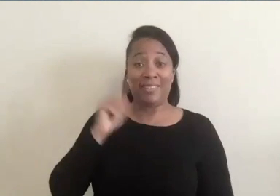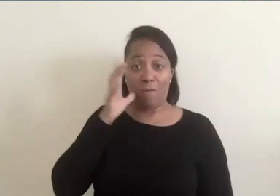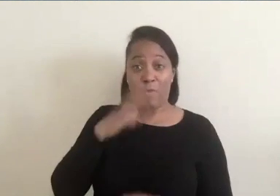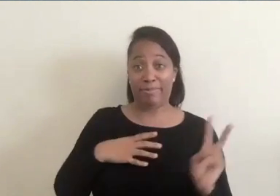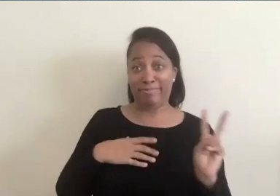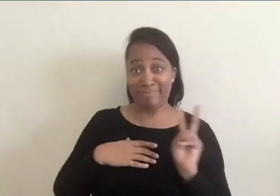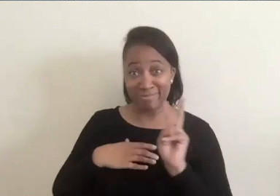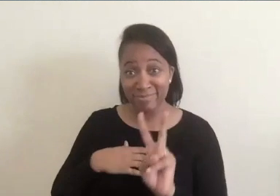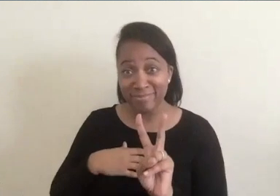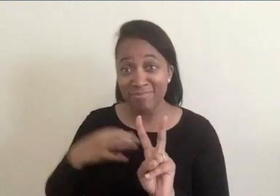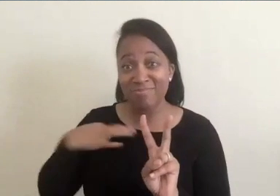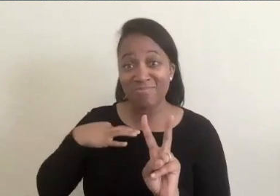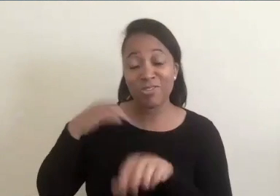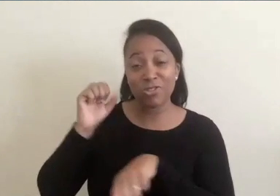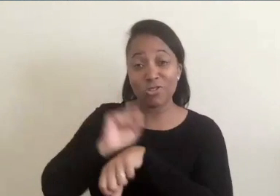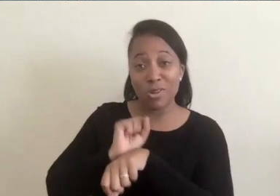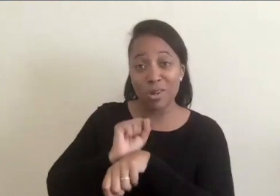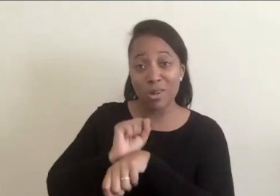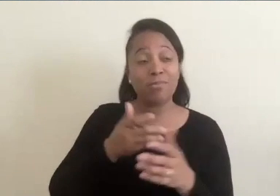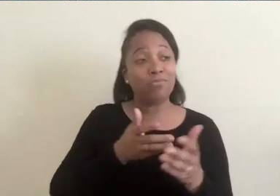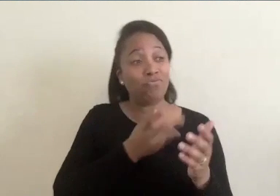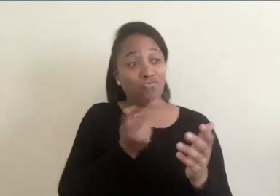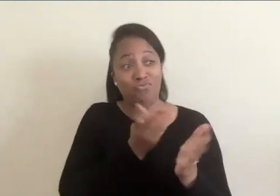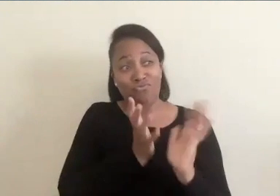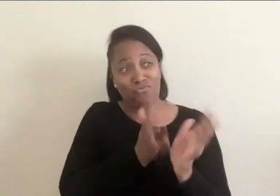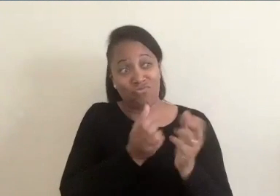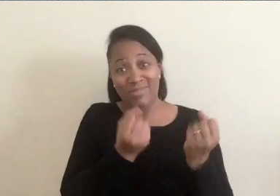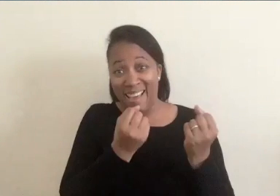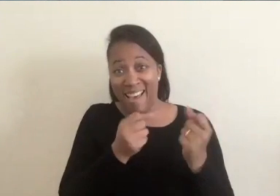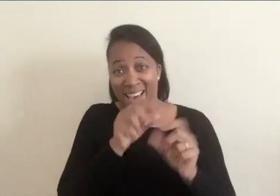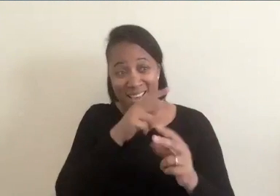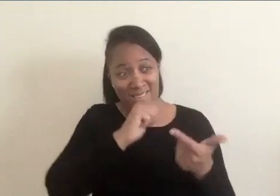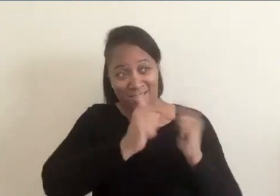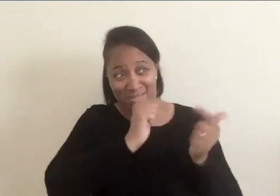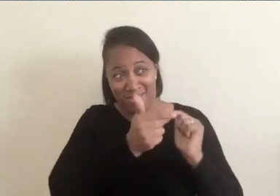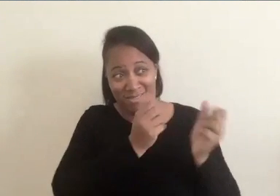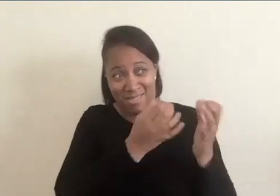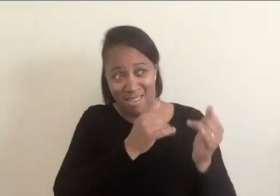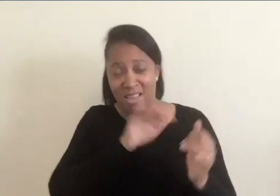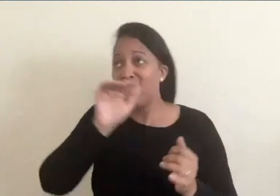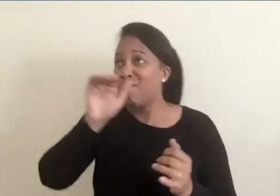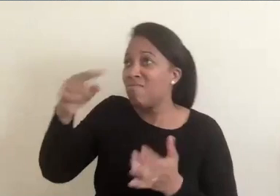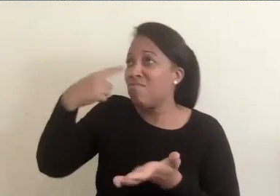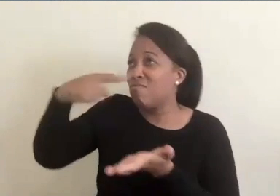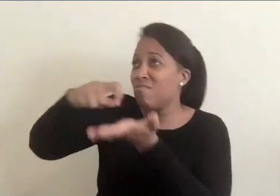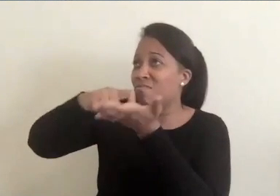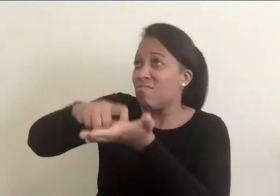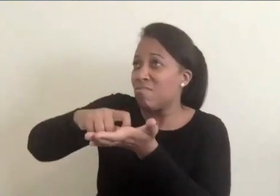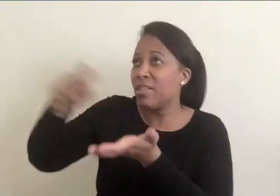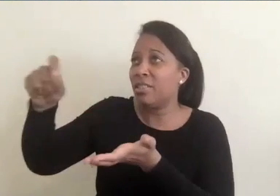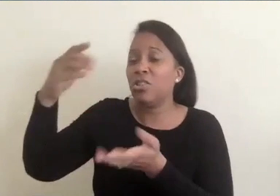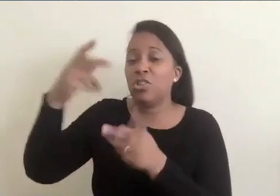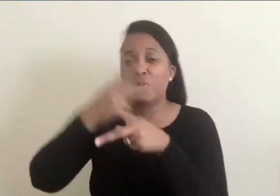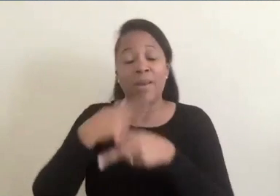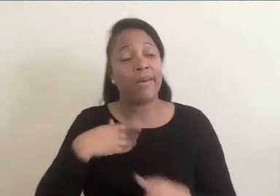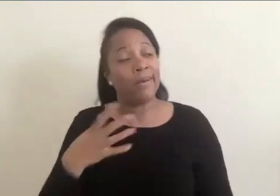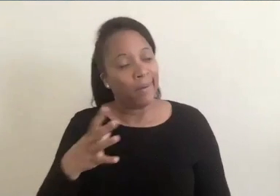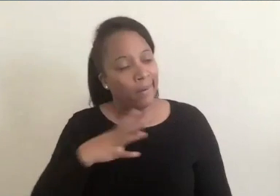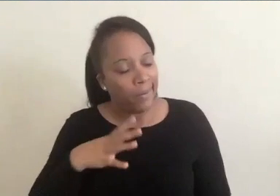deaf women, they're applying for a job, they're speaking to each other using ASL. They ask for written information. Supervisor